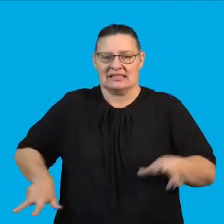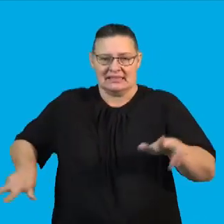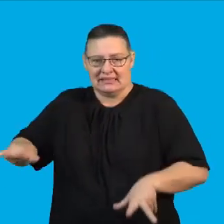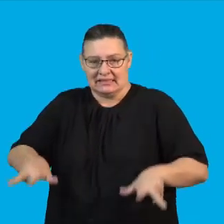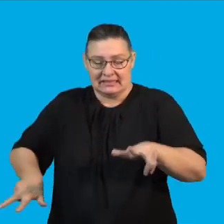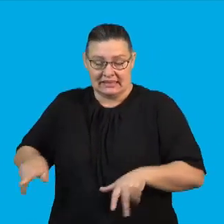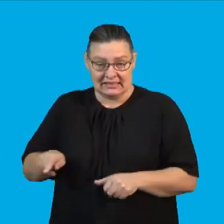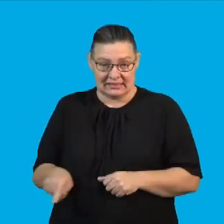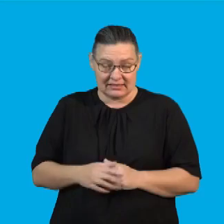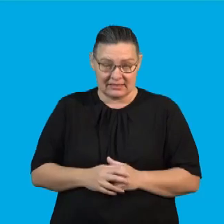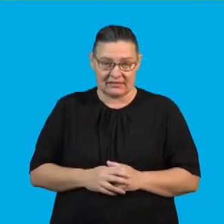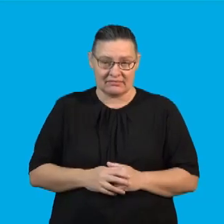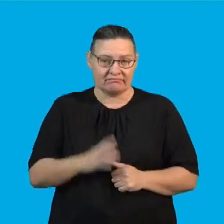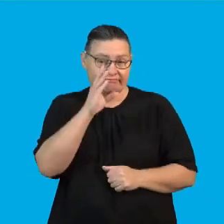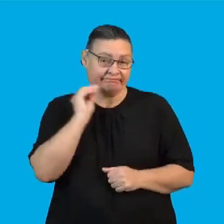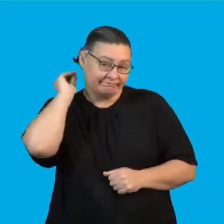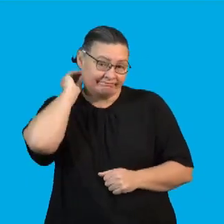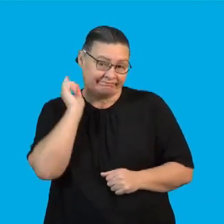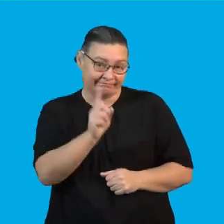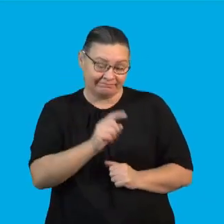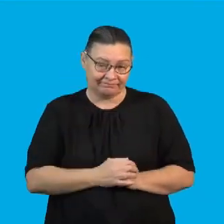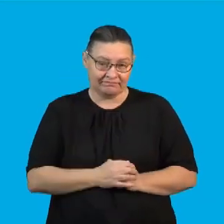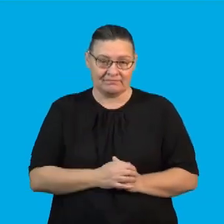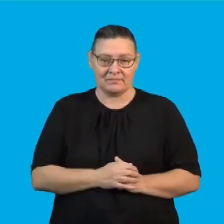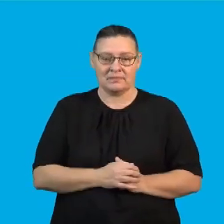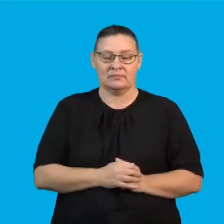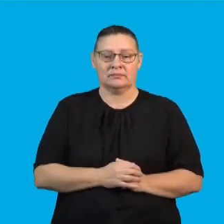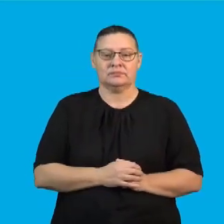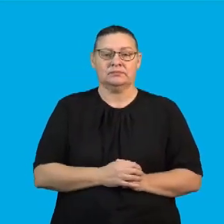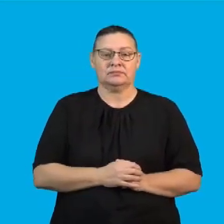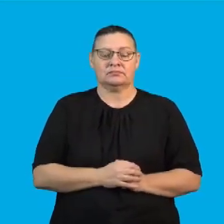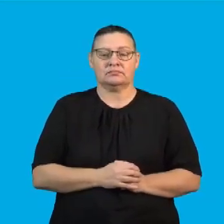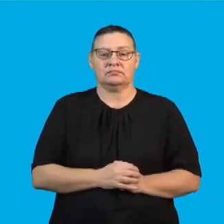and reptiles. Keep that in mind.